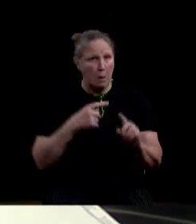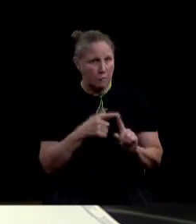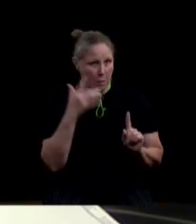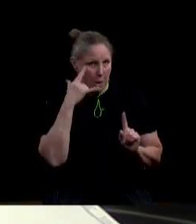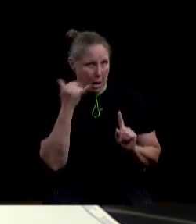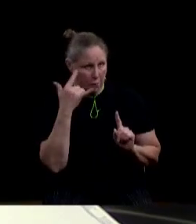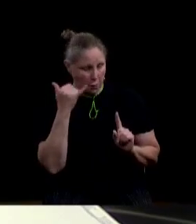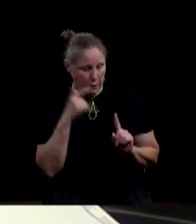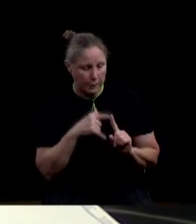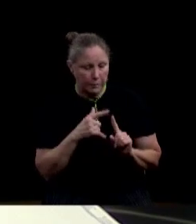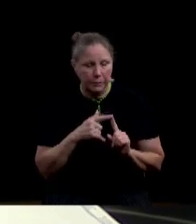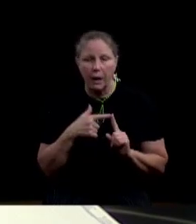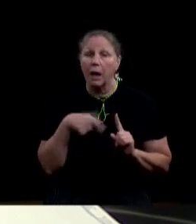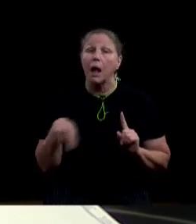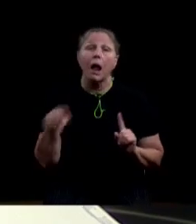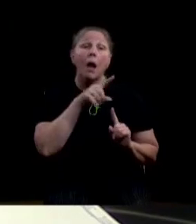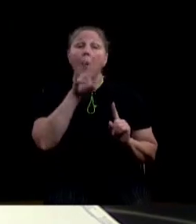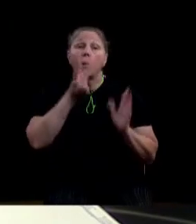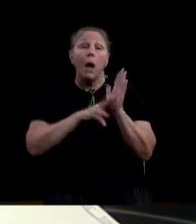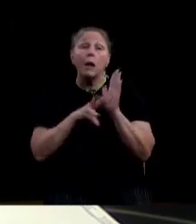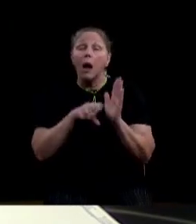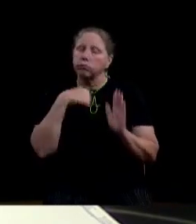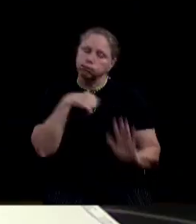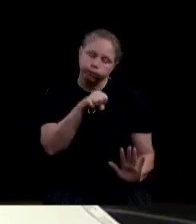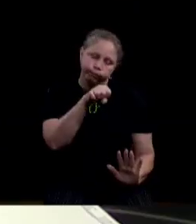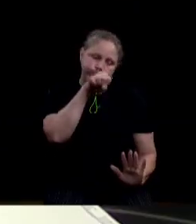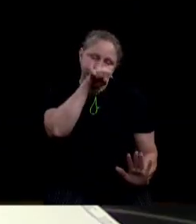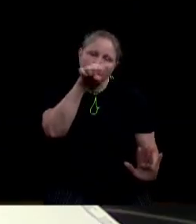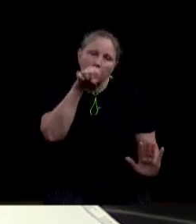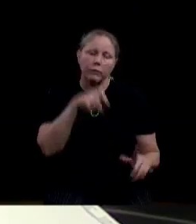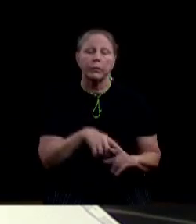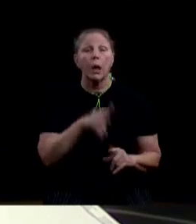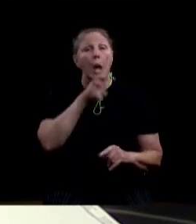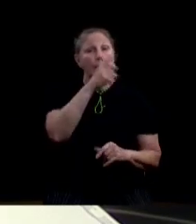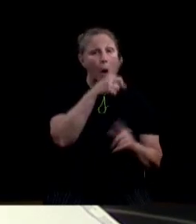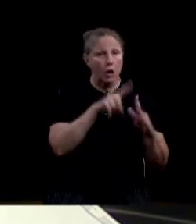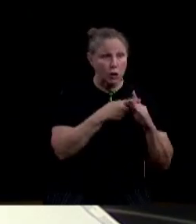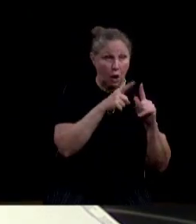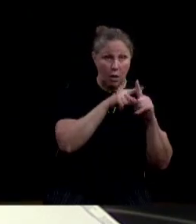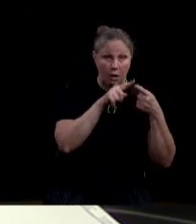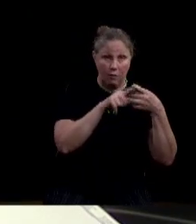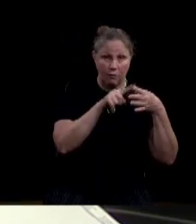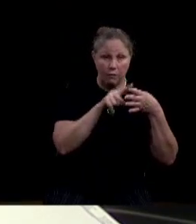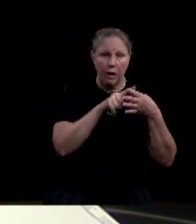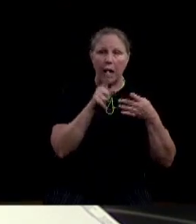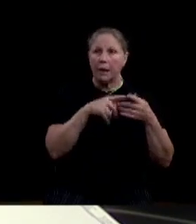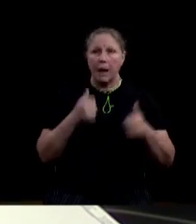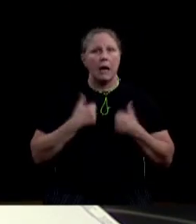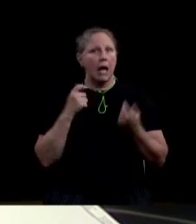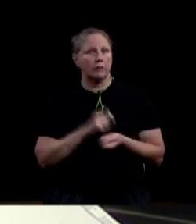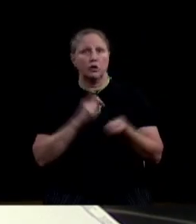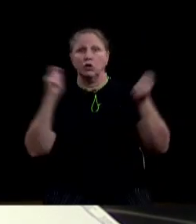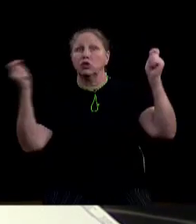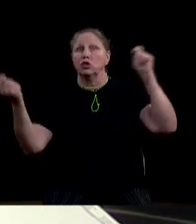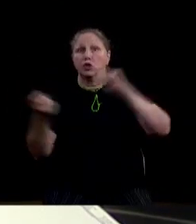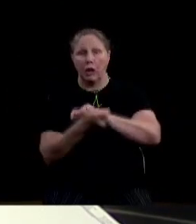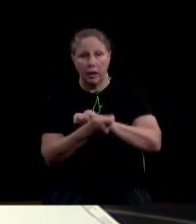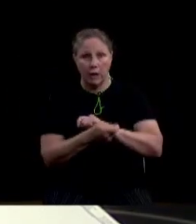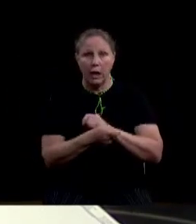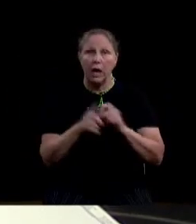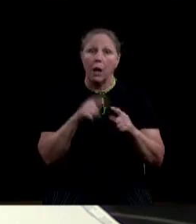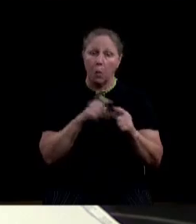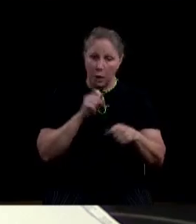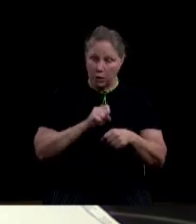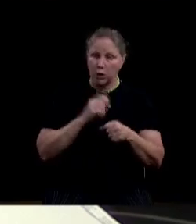city. The beginning of March is when everybody's lives changed for the long run, when we were affected by a new disease that spread all